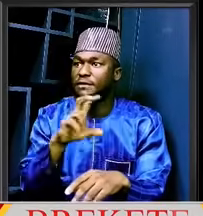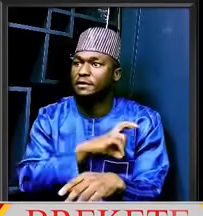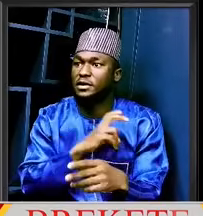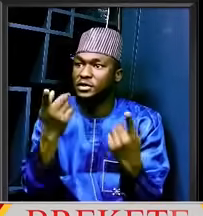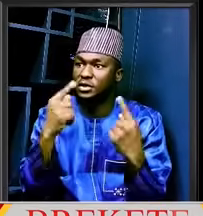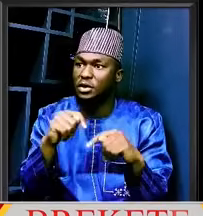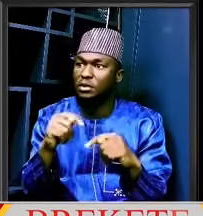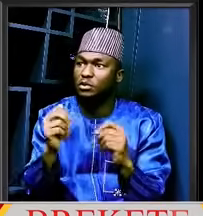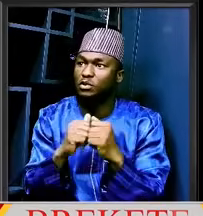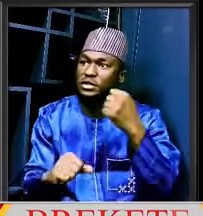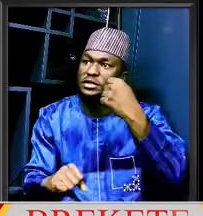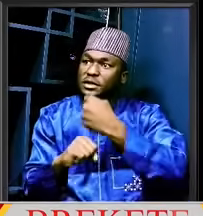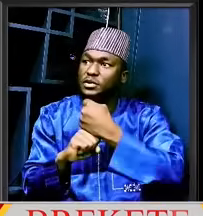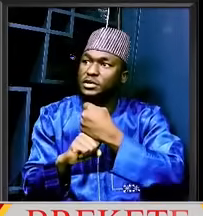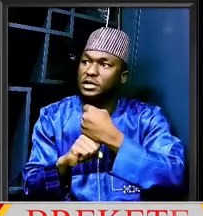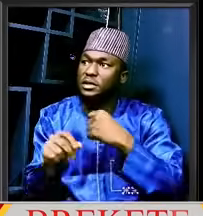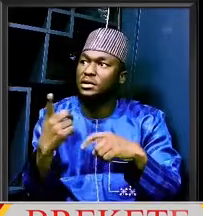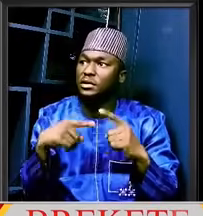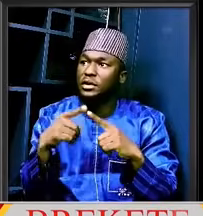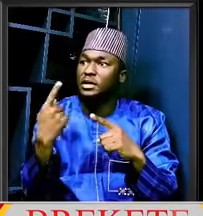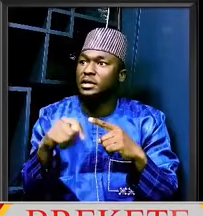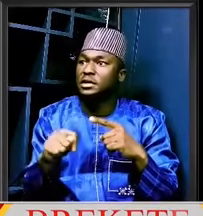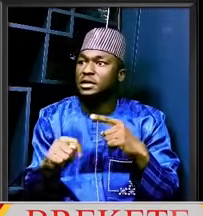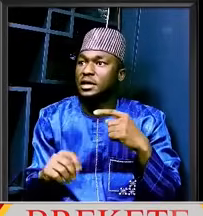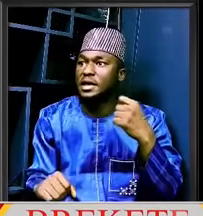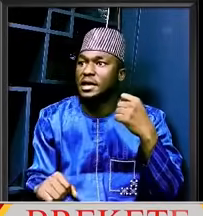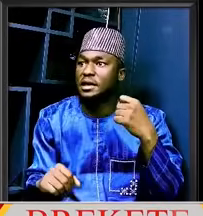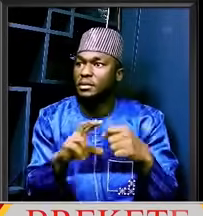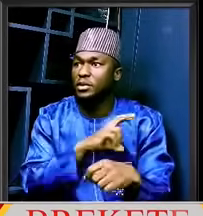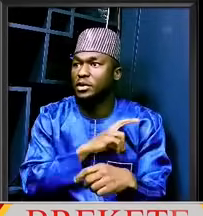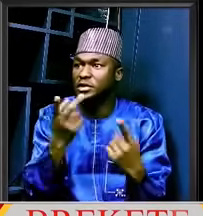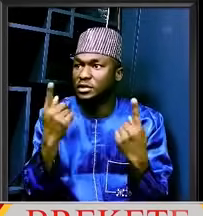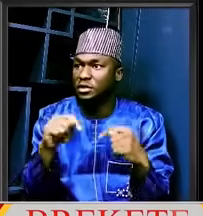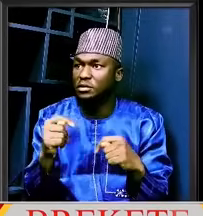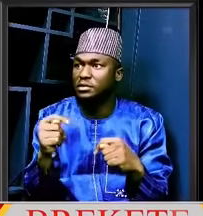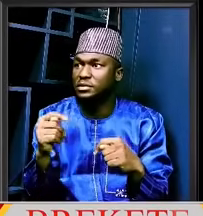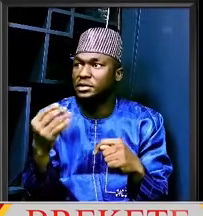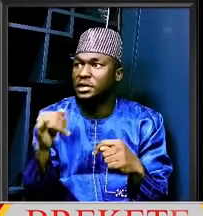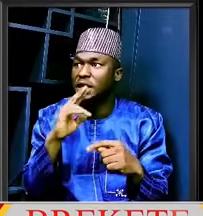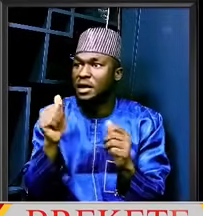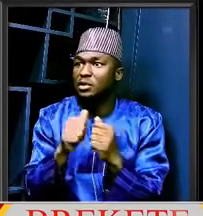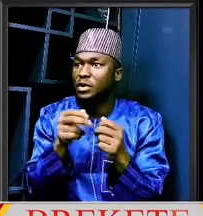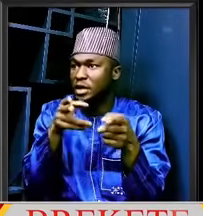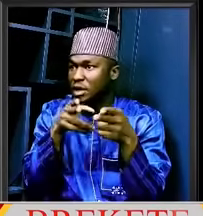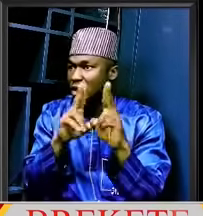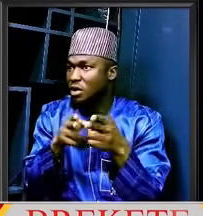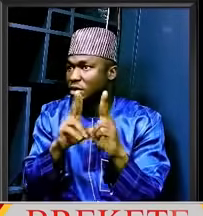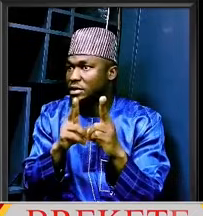backup. When the police came with backup this time, they were with their guns,